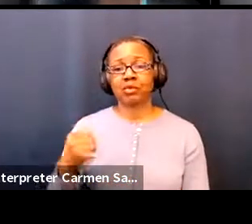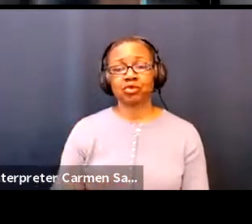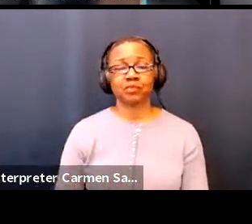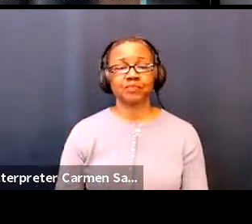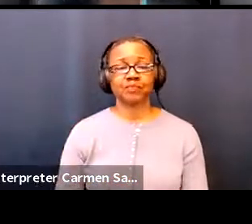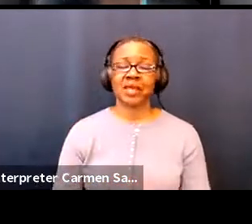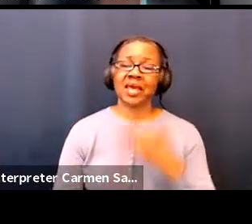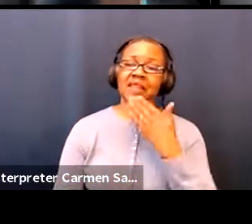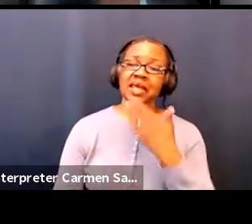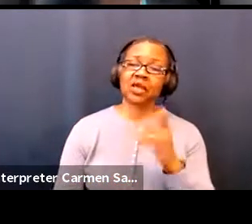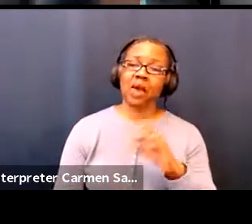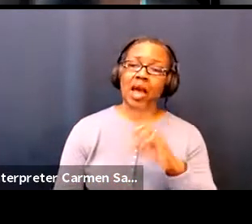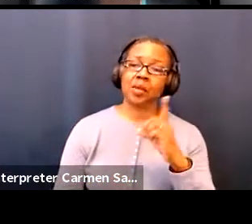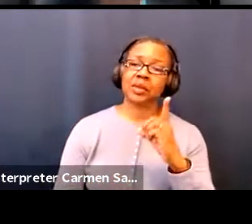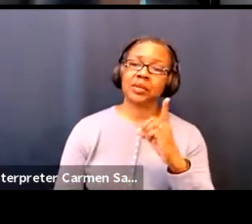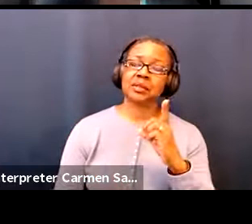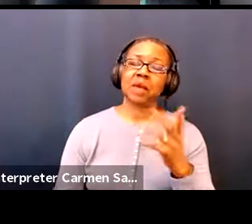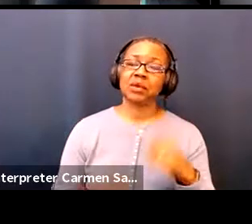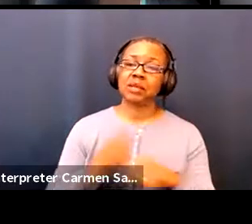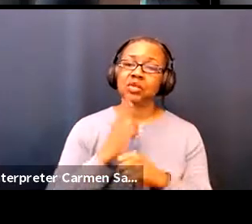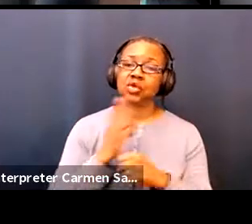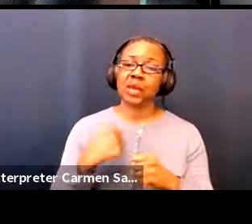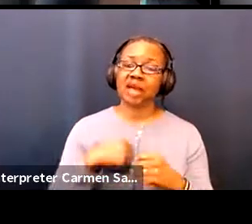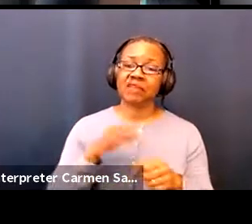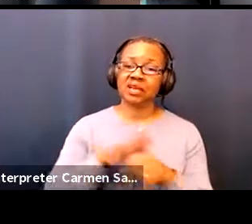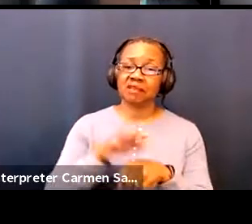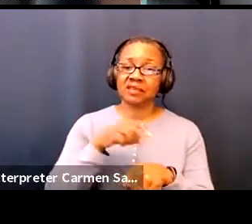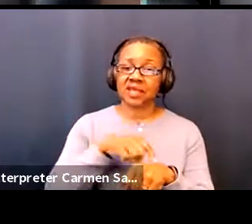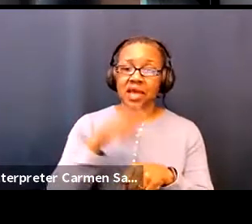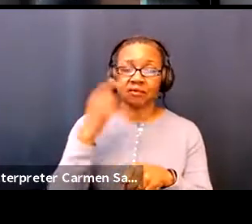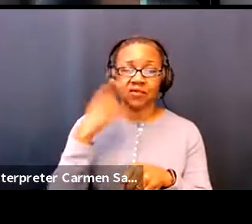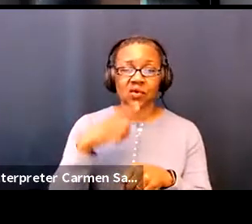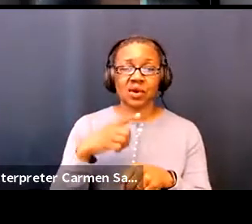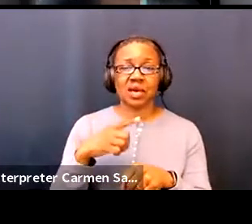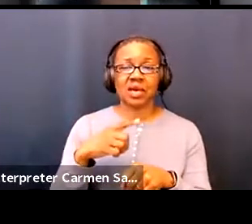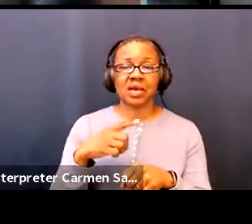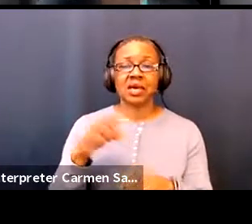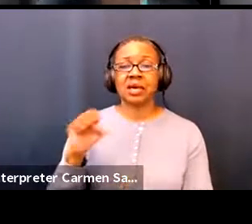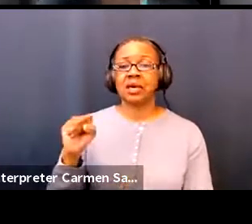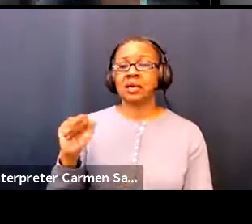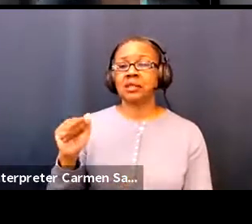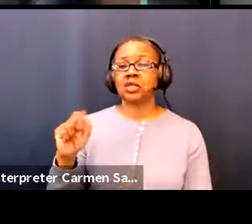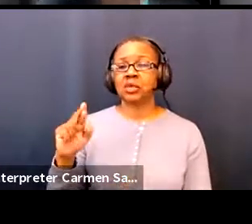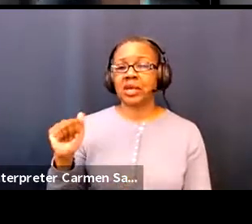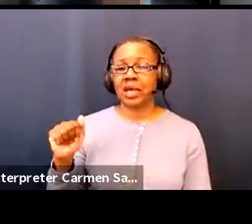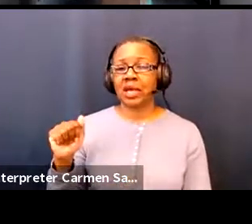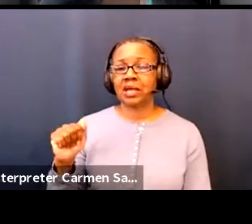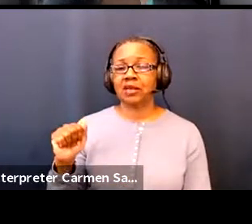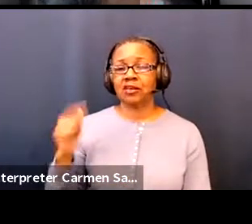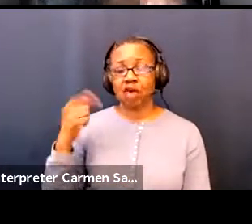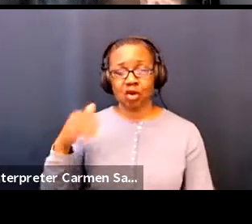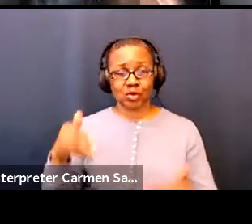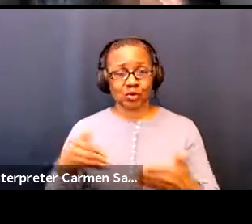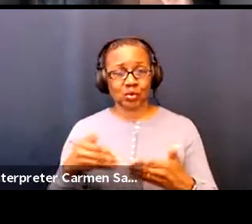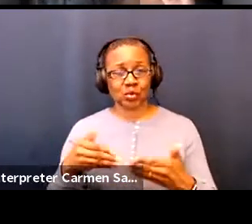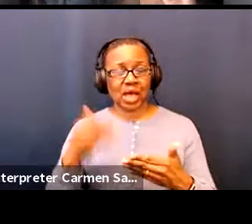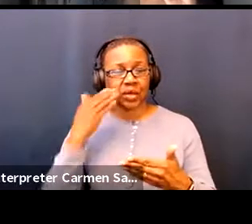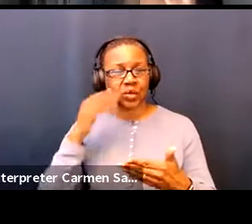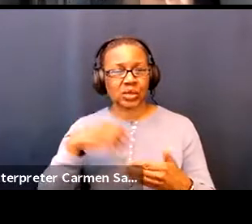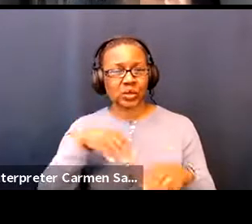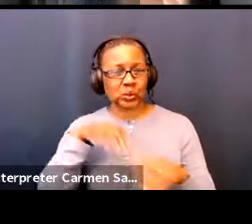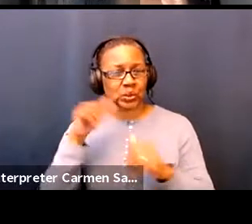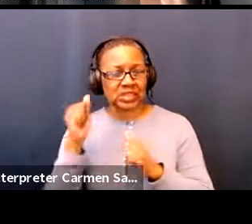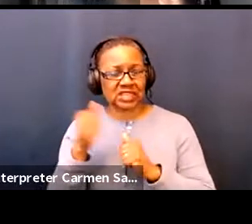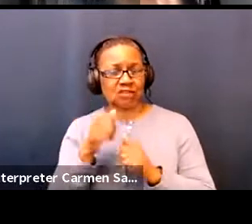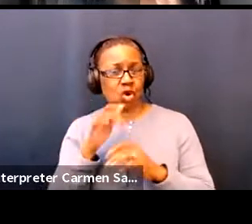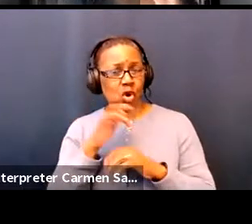Thank you, Howard. And I want to make sure that we have enough time for Saria Lofton to be introduced. I know, Saria, you need to take off a